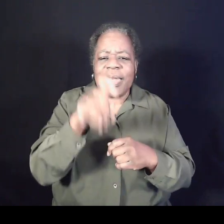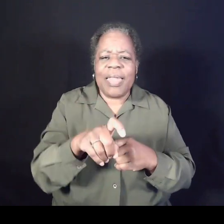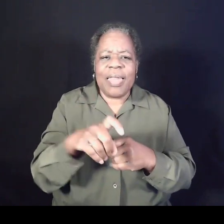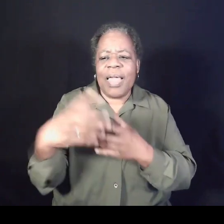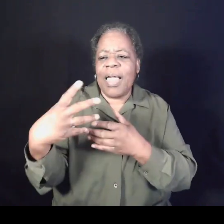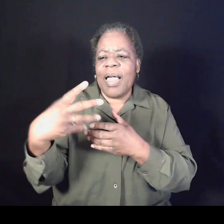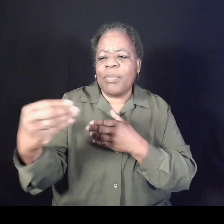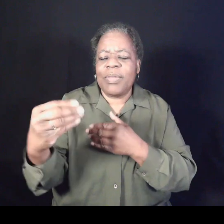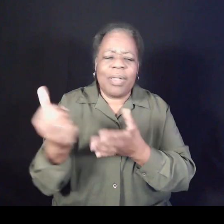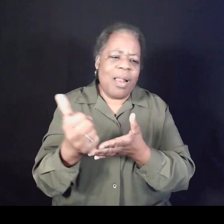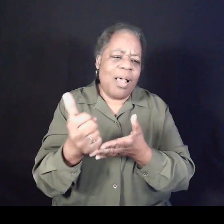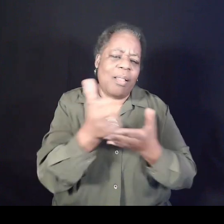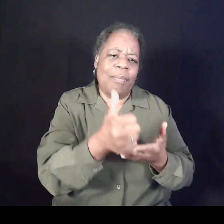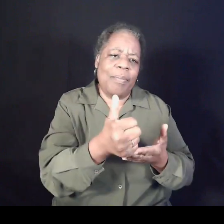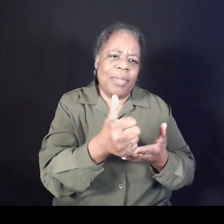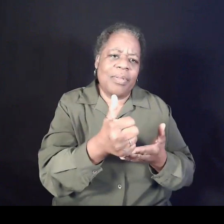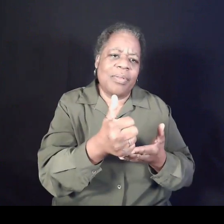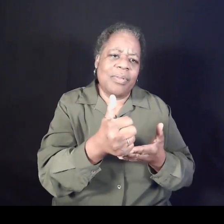outside help.